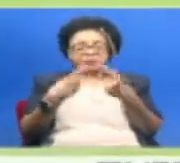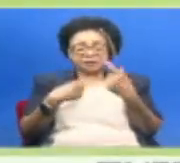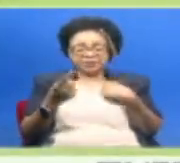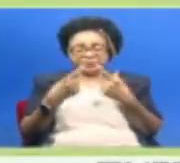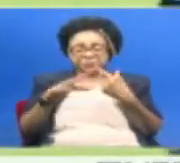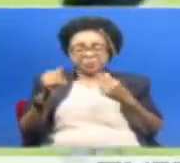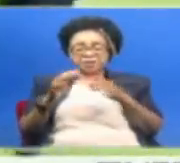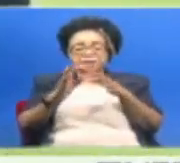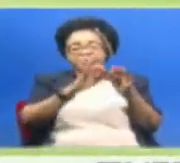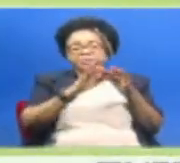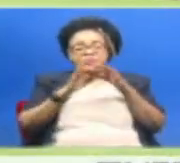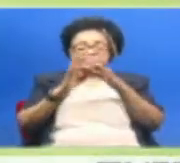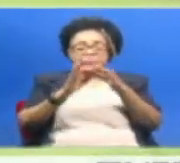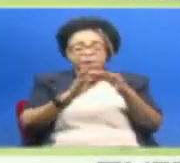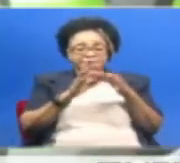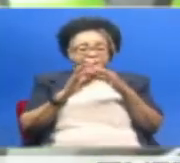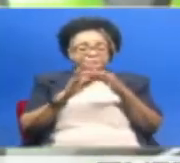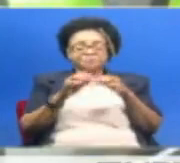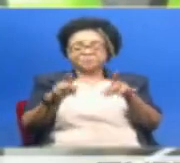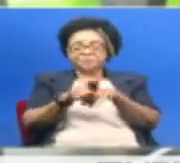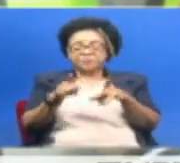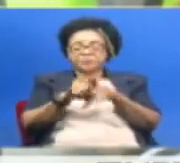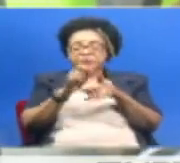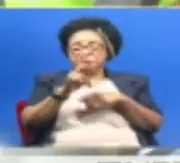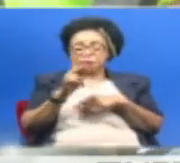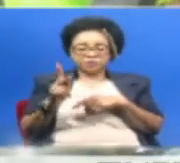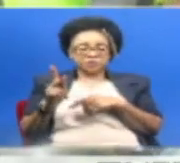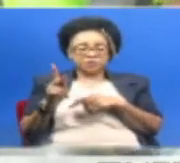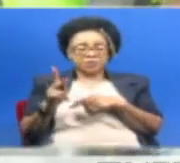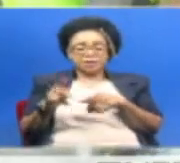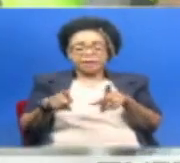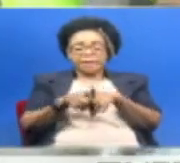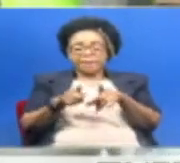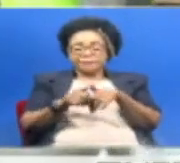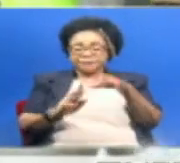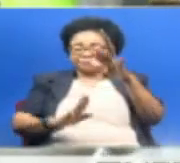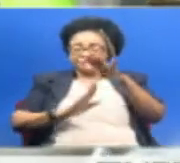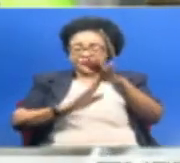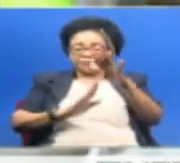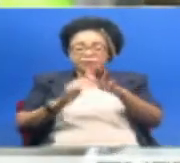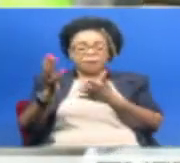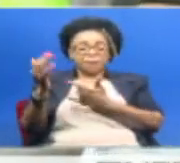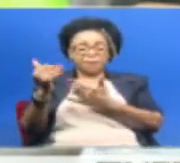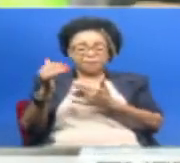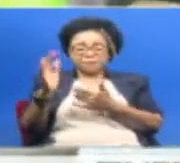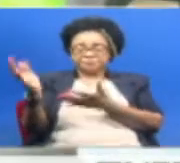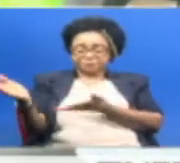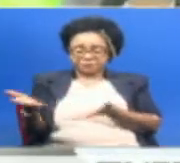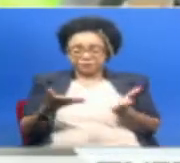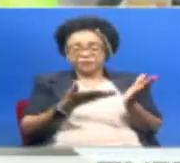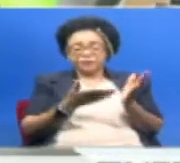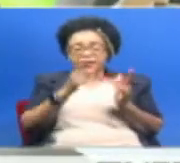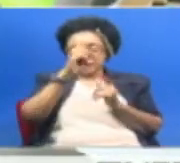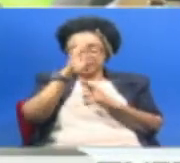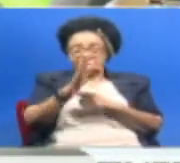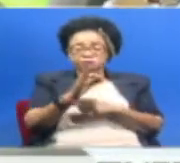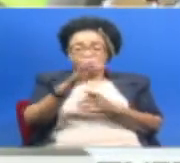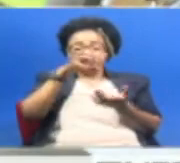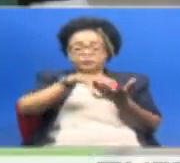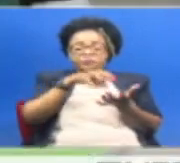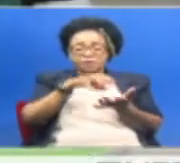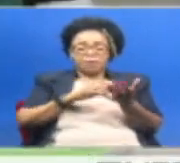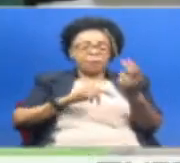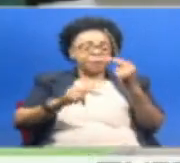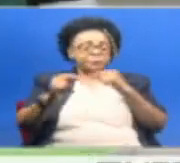Azimio la Umoja Coalition and Kenya Kwanza, as the talks are expected to enter a critical stage of deliberation